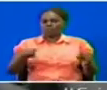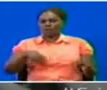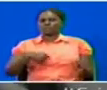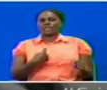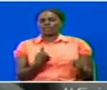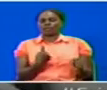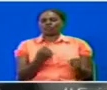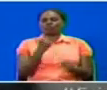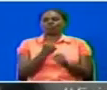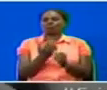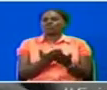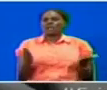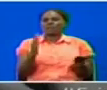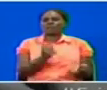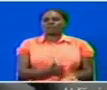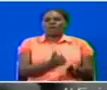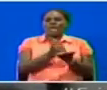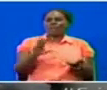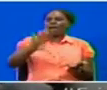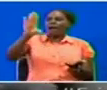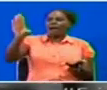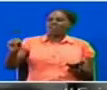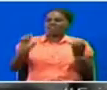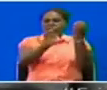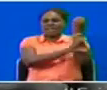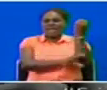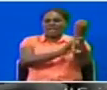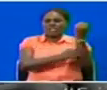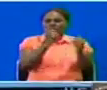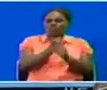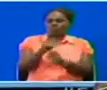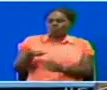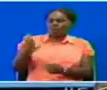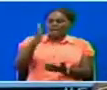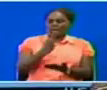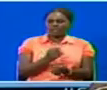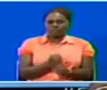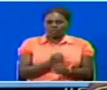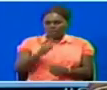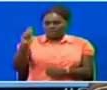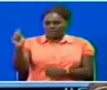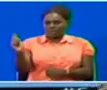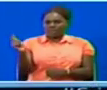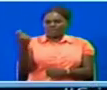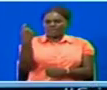to act to assist the African countries to discharge their responsibilities. Okay. Now, Kenya is set to become the sixth largest